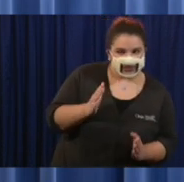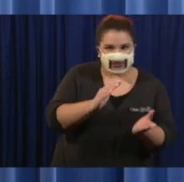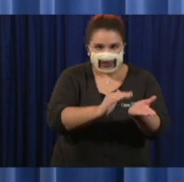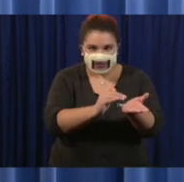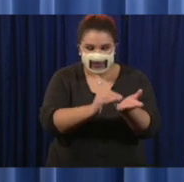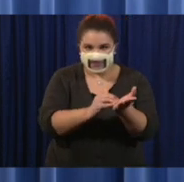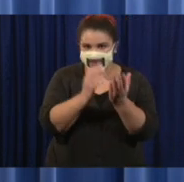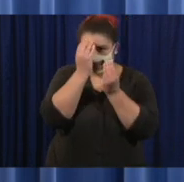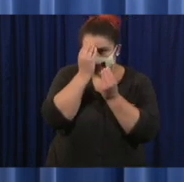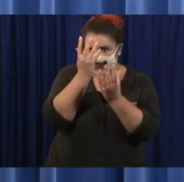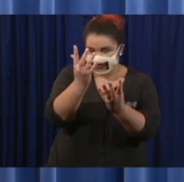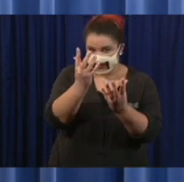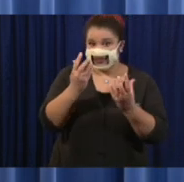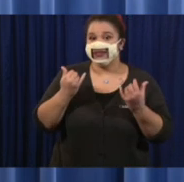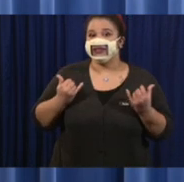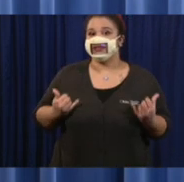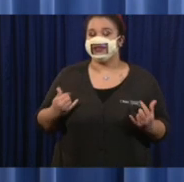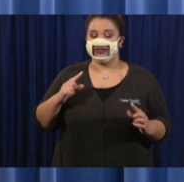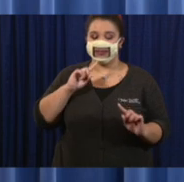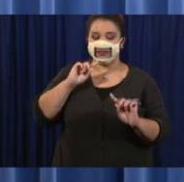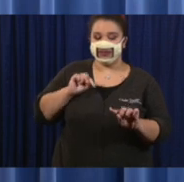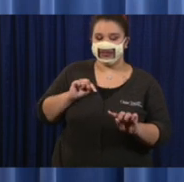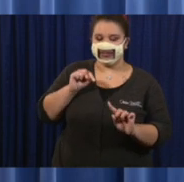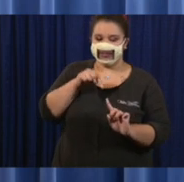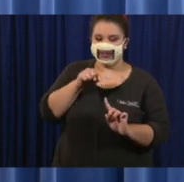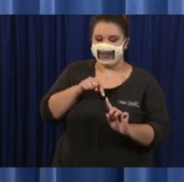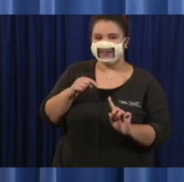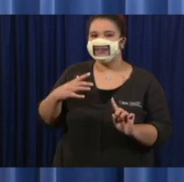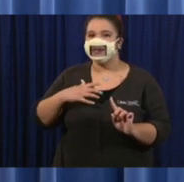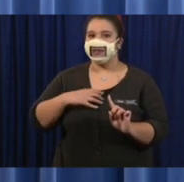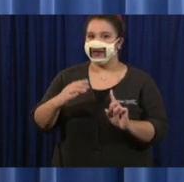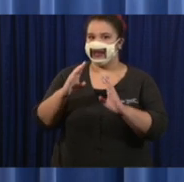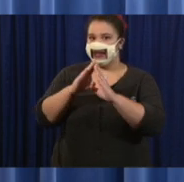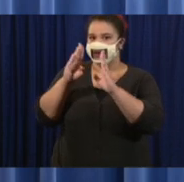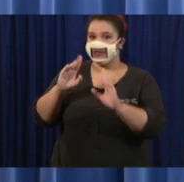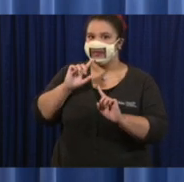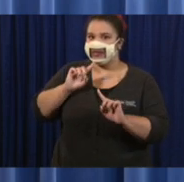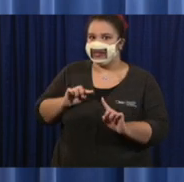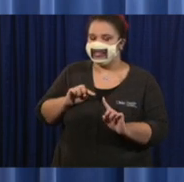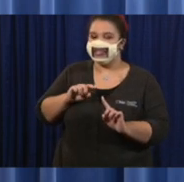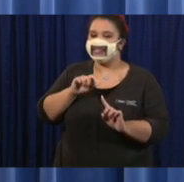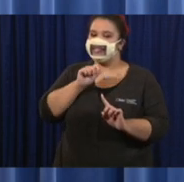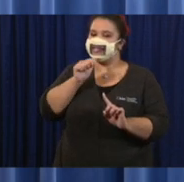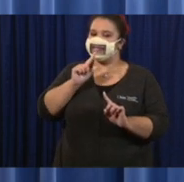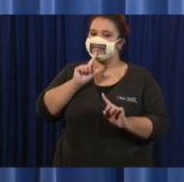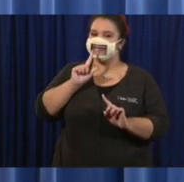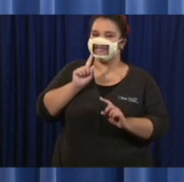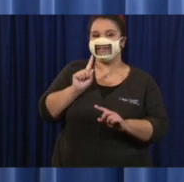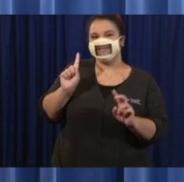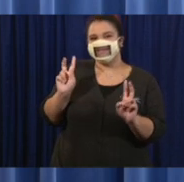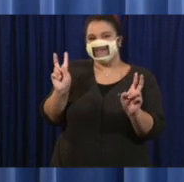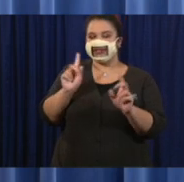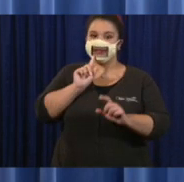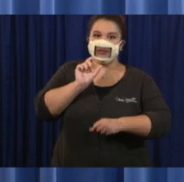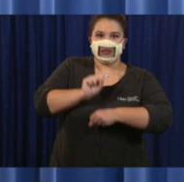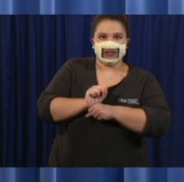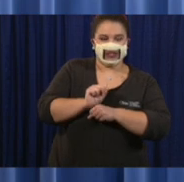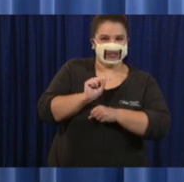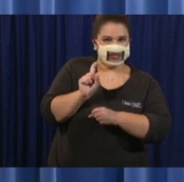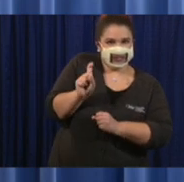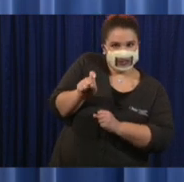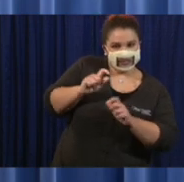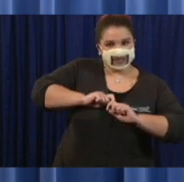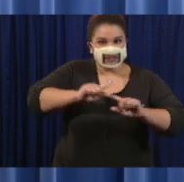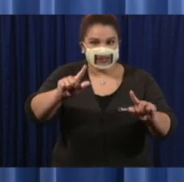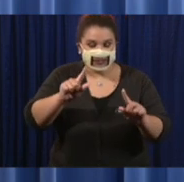of an undisclosed or unreleased White House report listing Columbus as one of eight cities in the United States that are